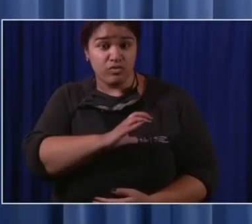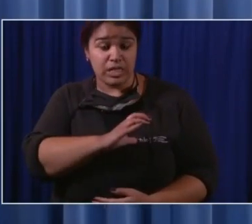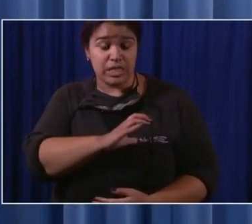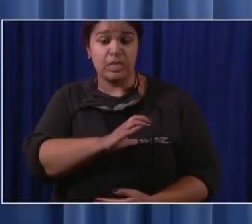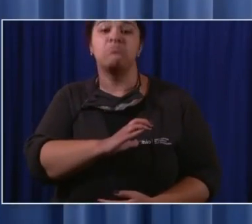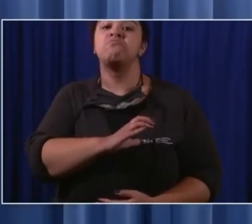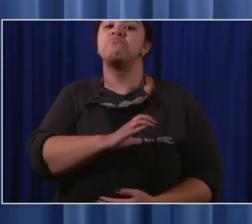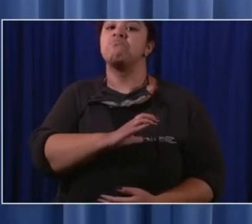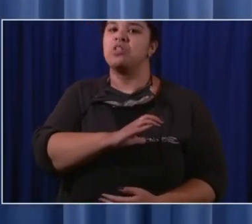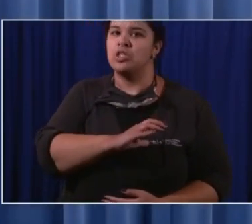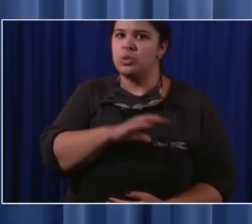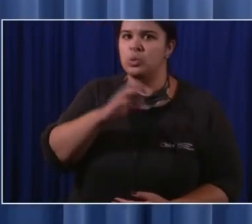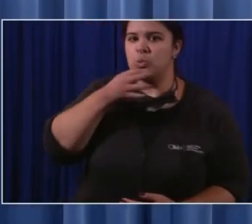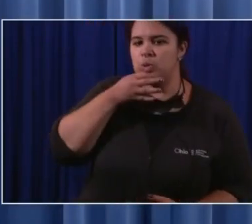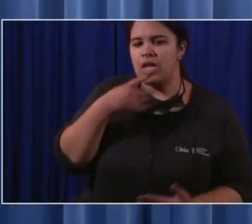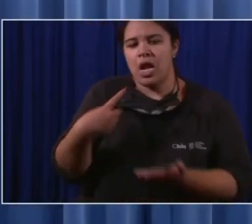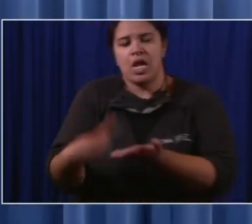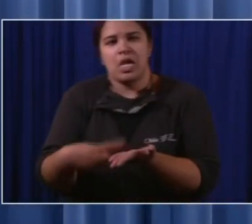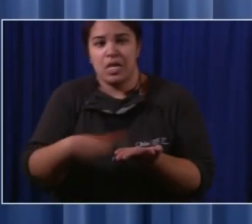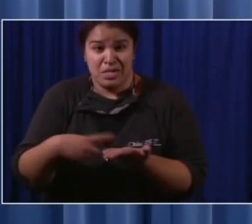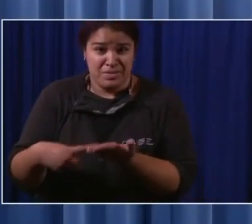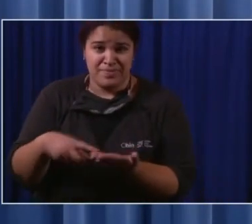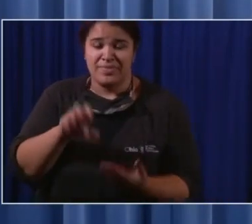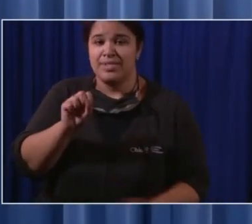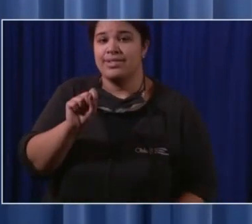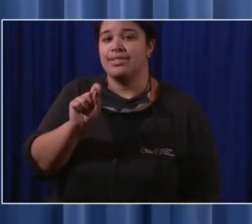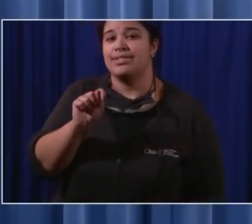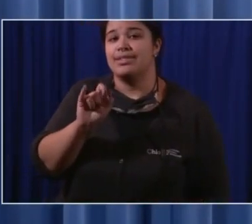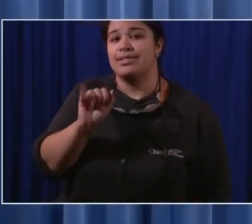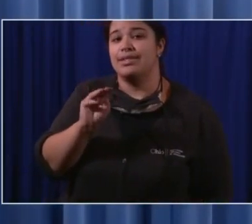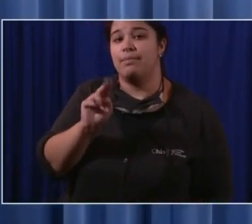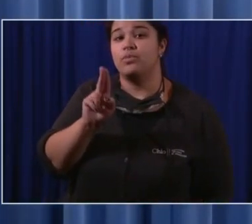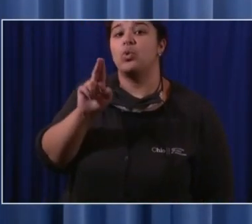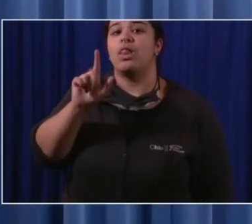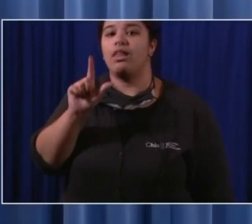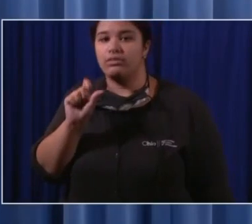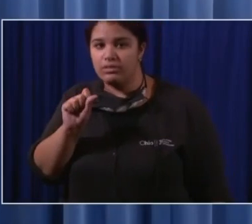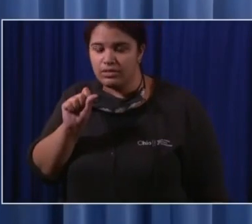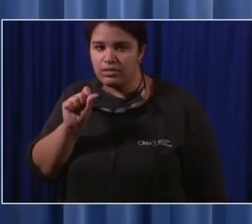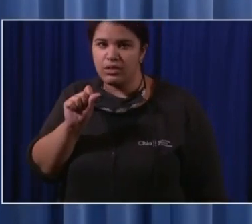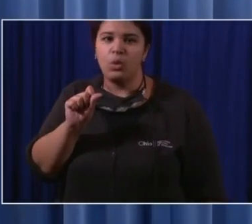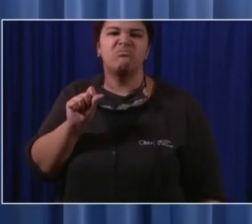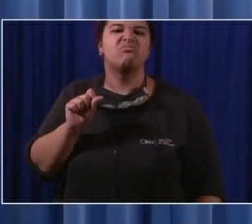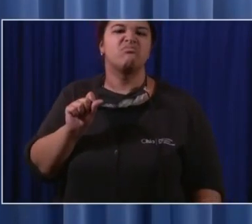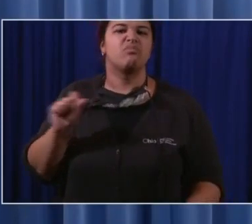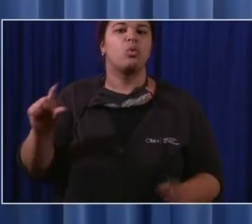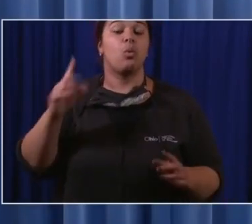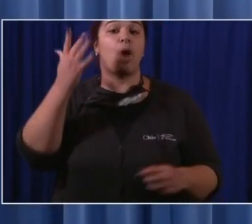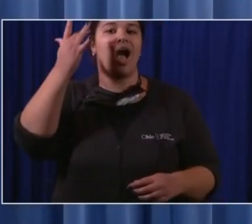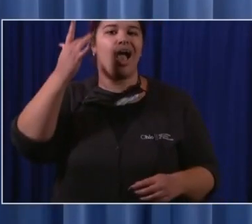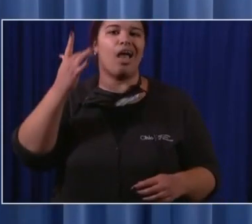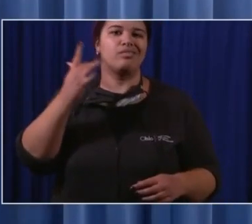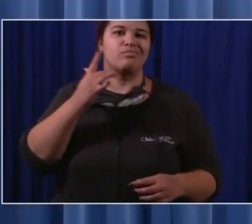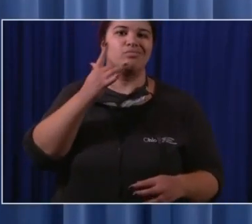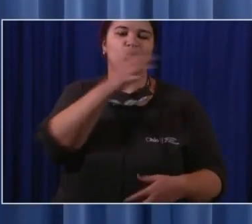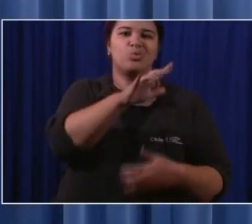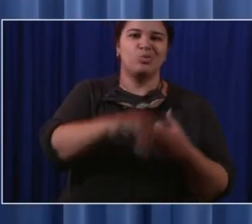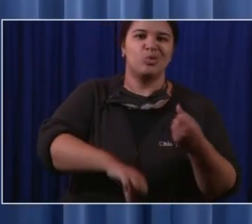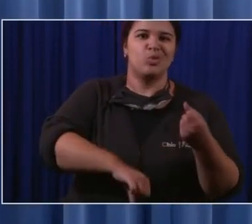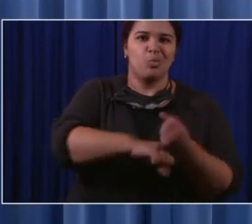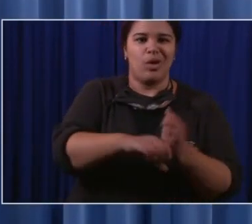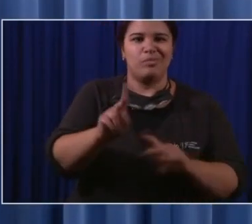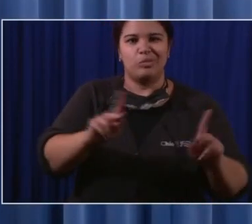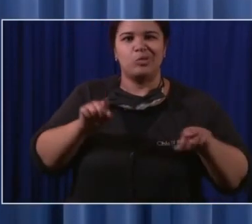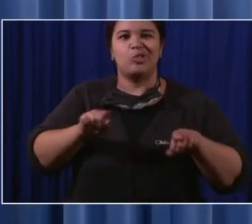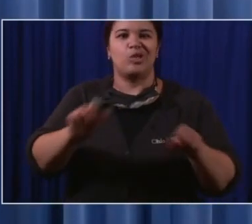round of stimulus or COVID response. I'm wondering what you think are the top priorities for your administration and also